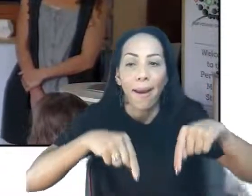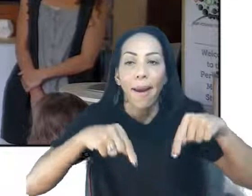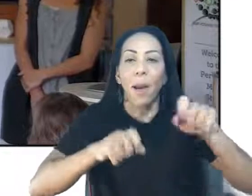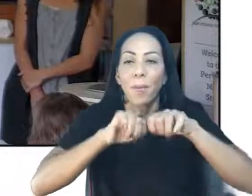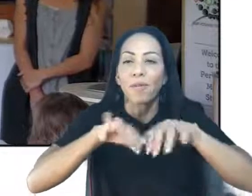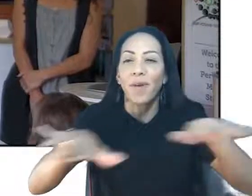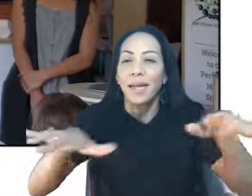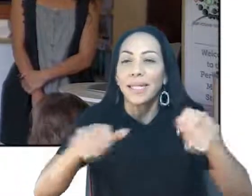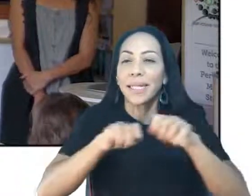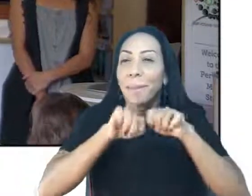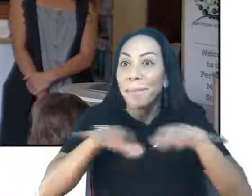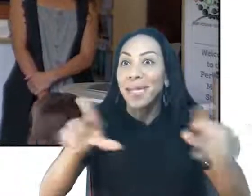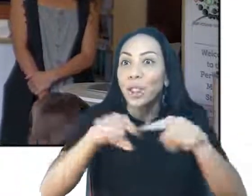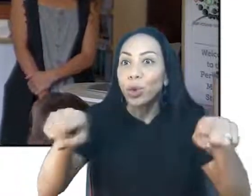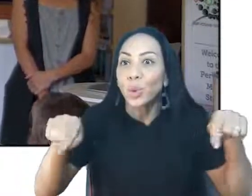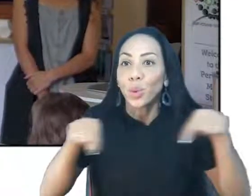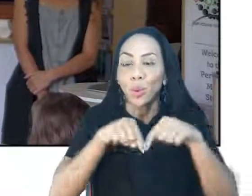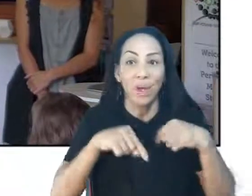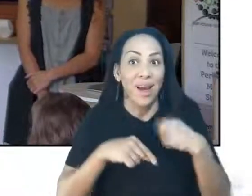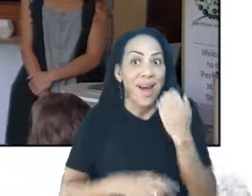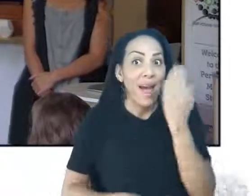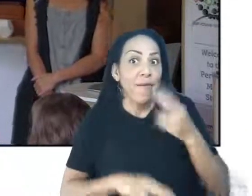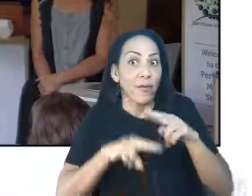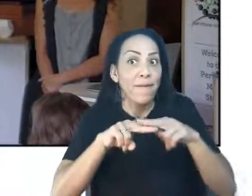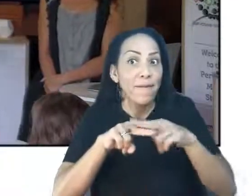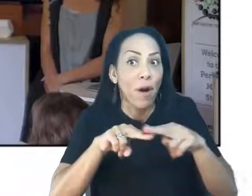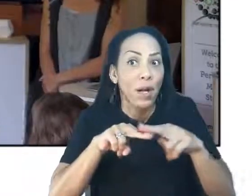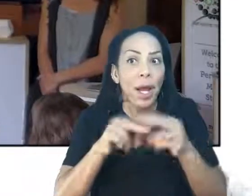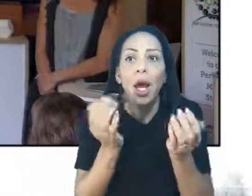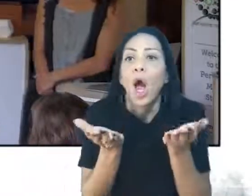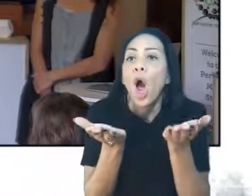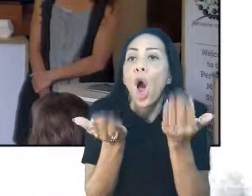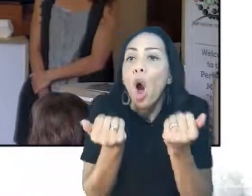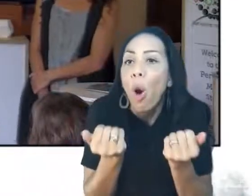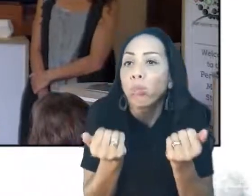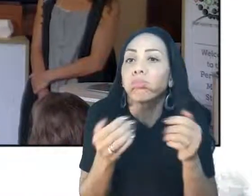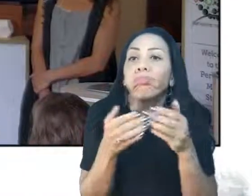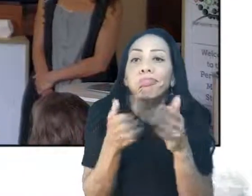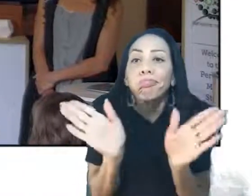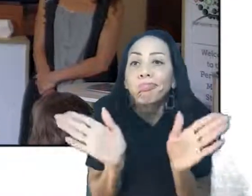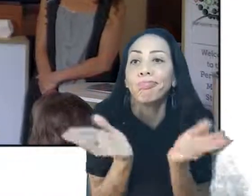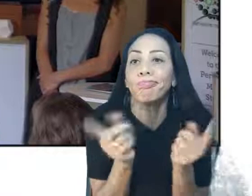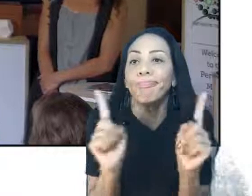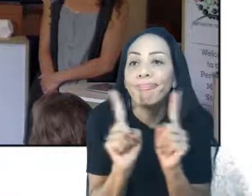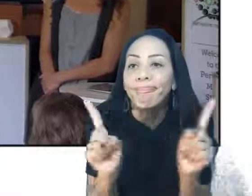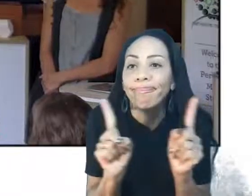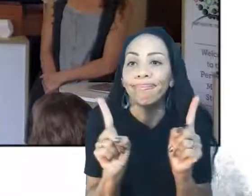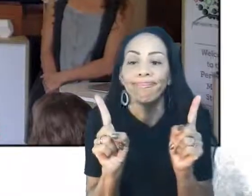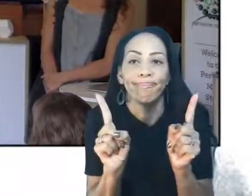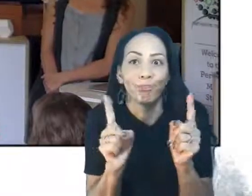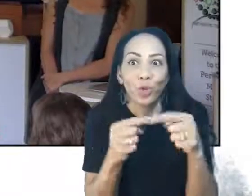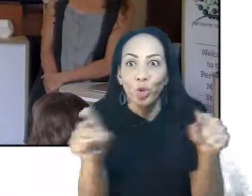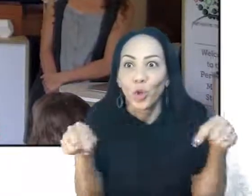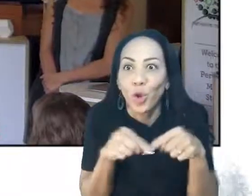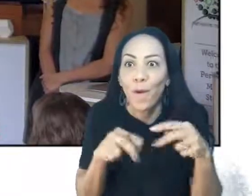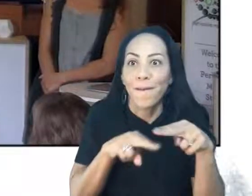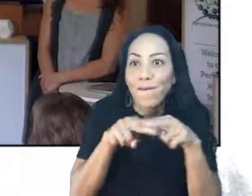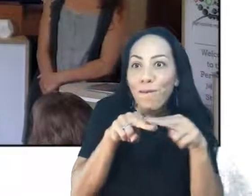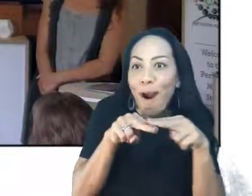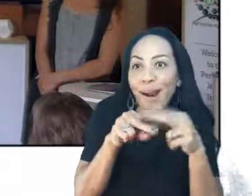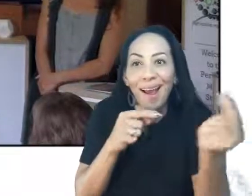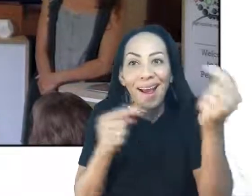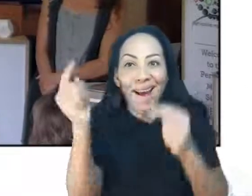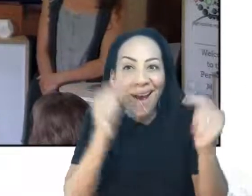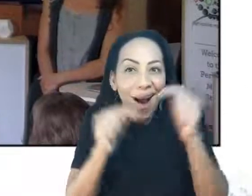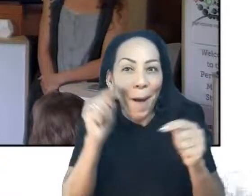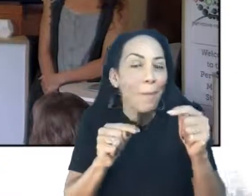we throw open the doors of the Pervasive Media Studio for Open Studio Friday, which is your chance to spend some time in the space, hot desk alongside